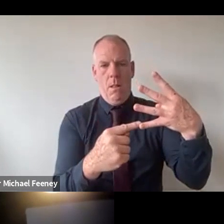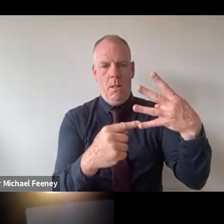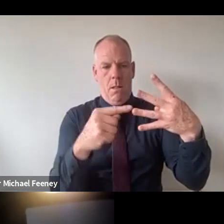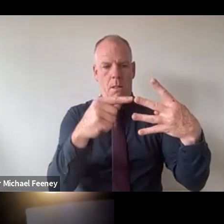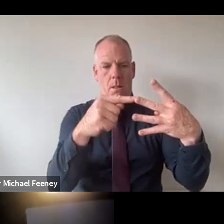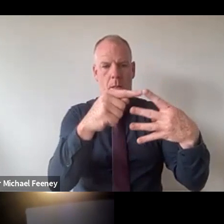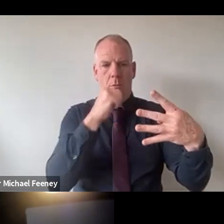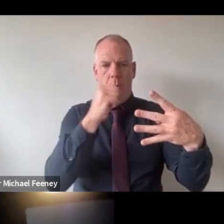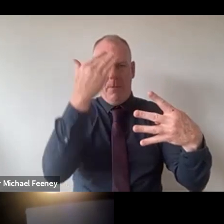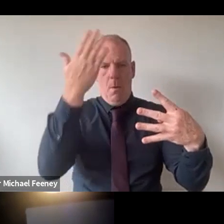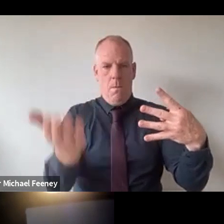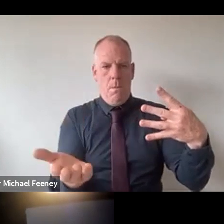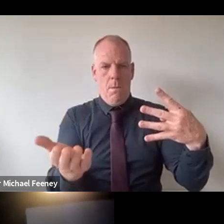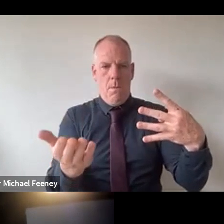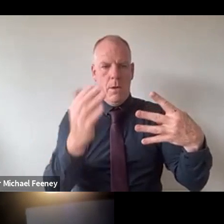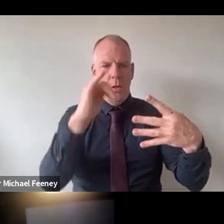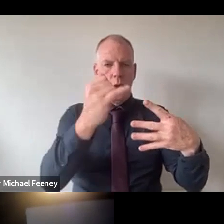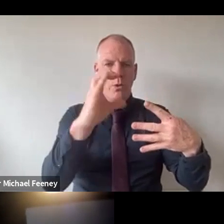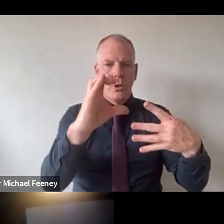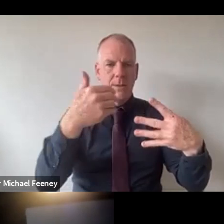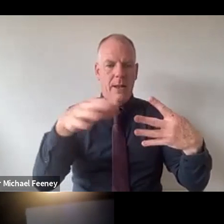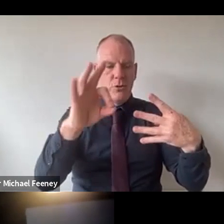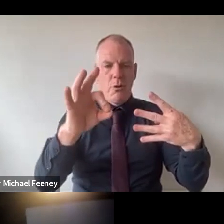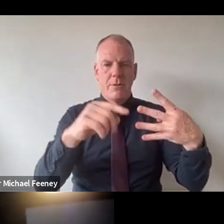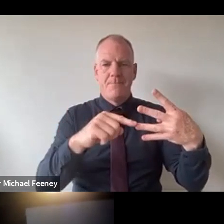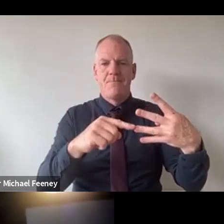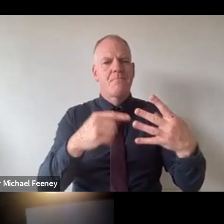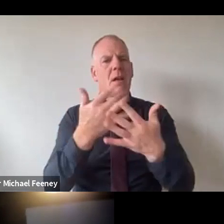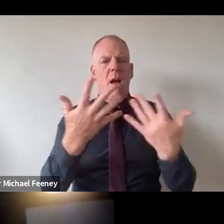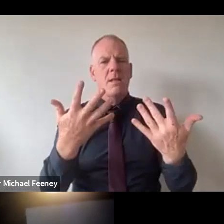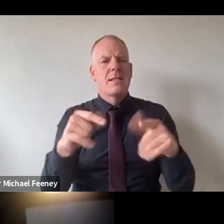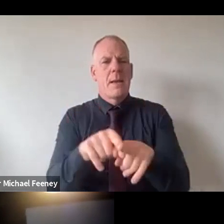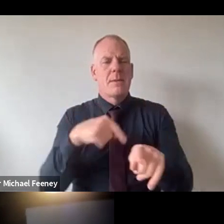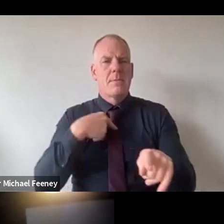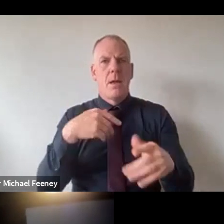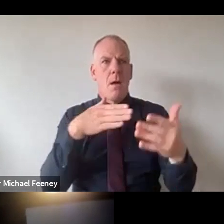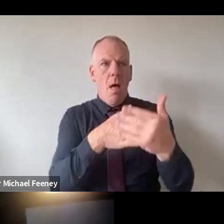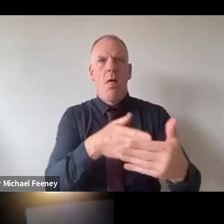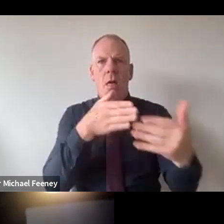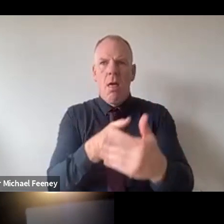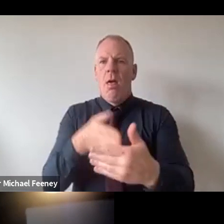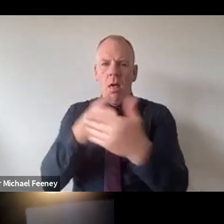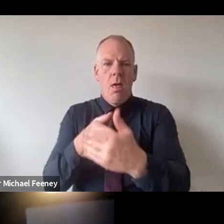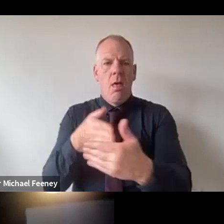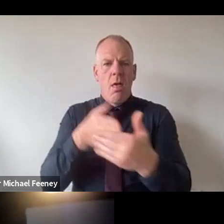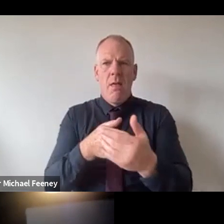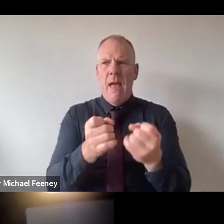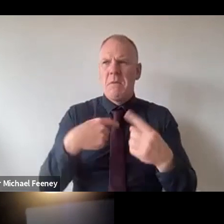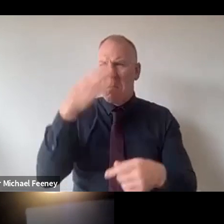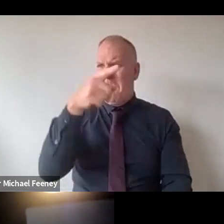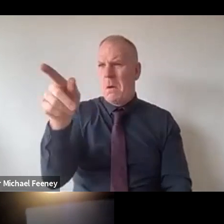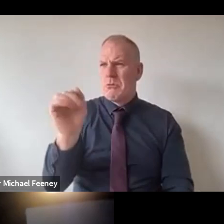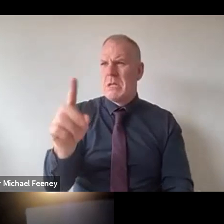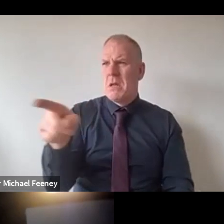even get to an interview. So a lot of people are getting, same as myself, I was getting cut off, and I just couldn't get through to where everyone I knew in Trinity